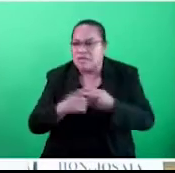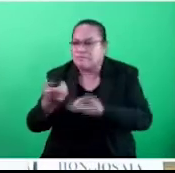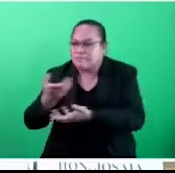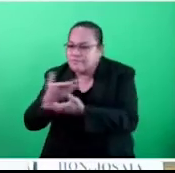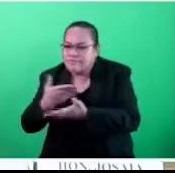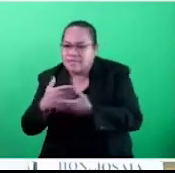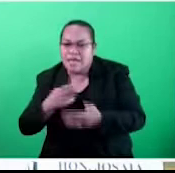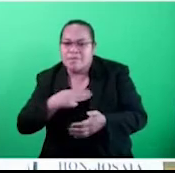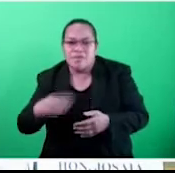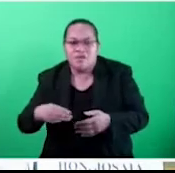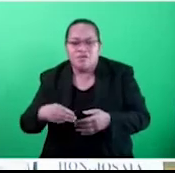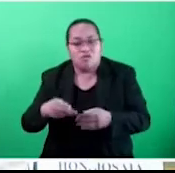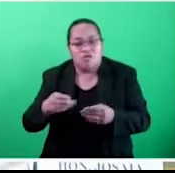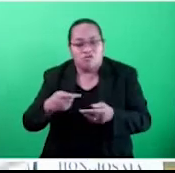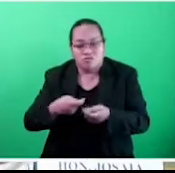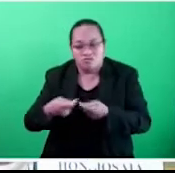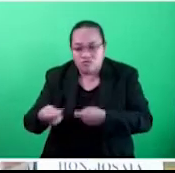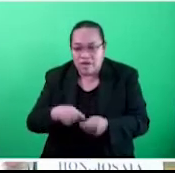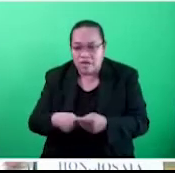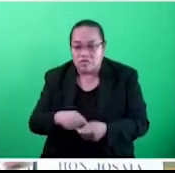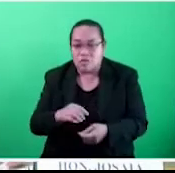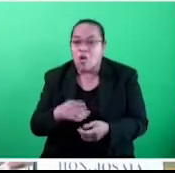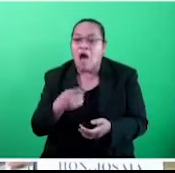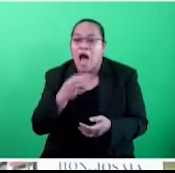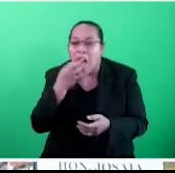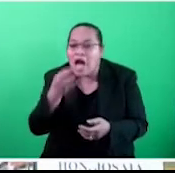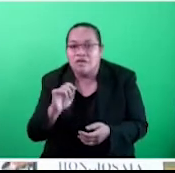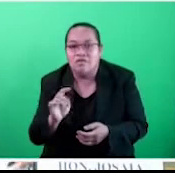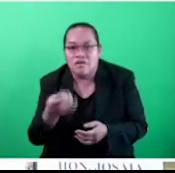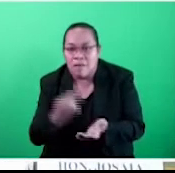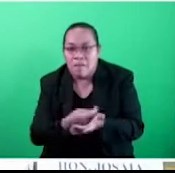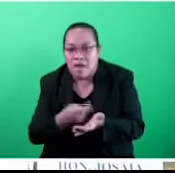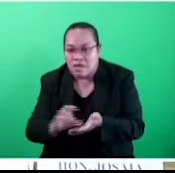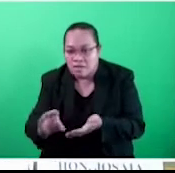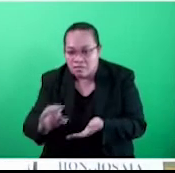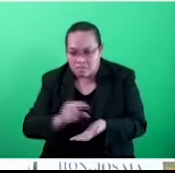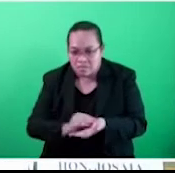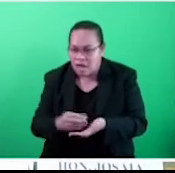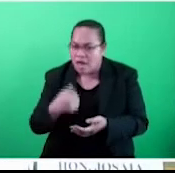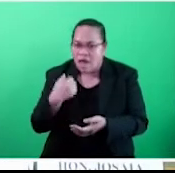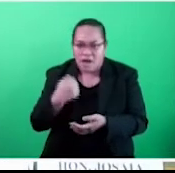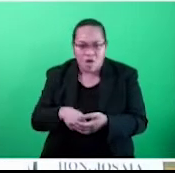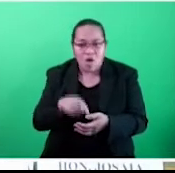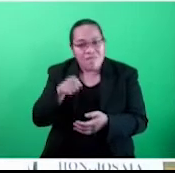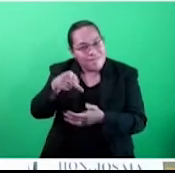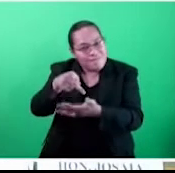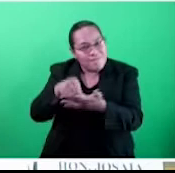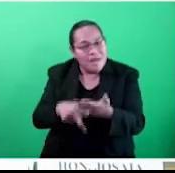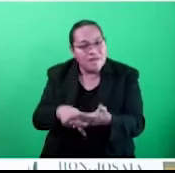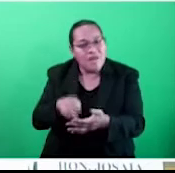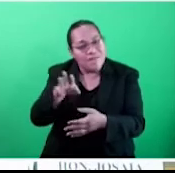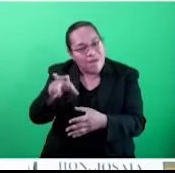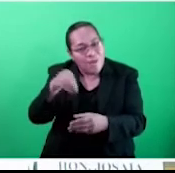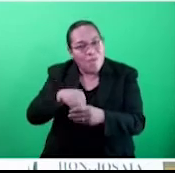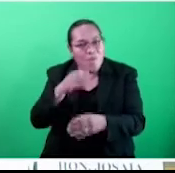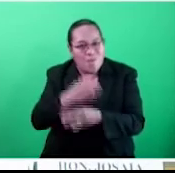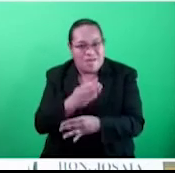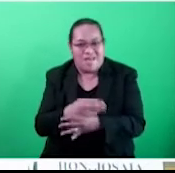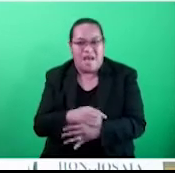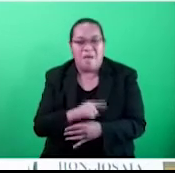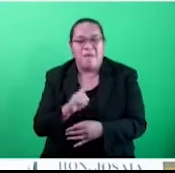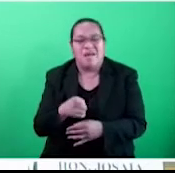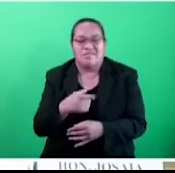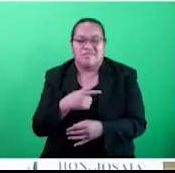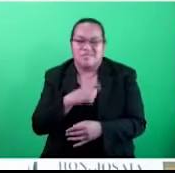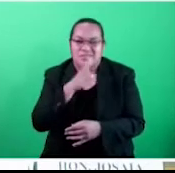Industry and Trade and ask them for money to do that. That's part and parcel of their job. But unfortunately, some of them, because